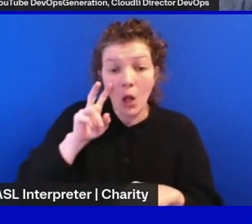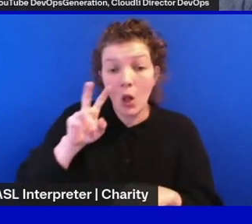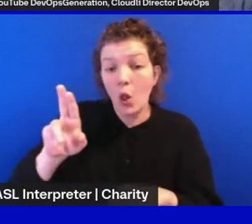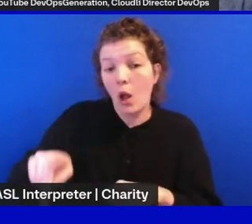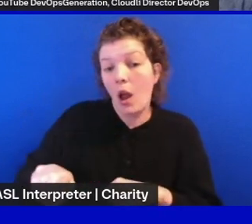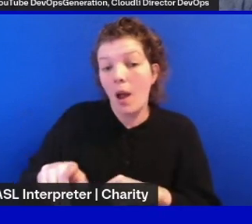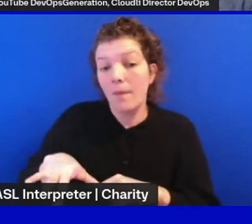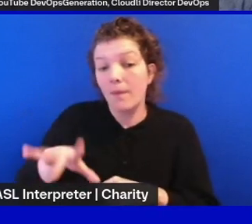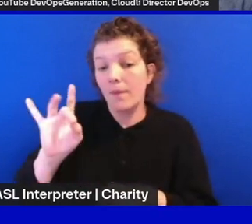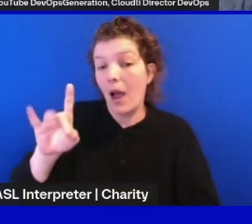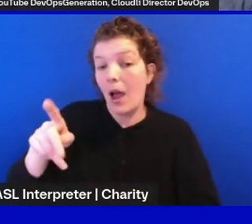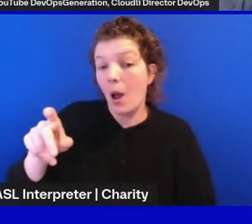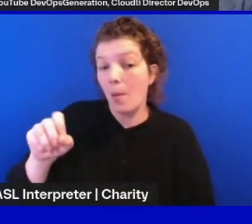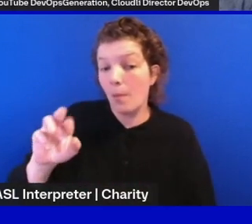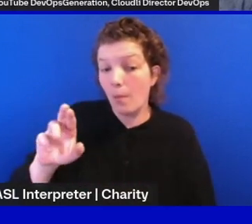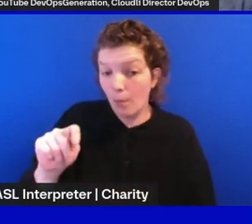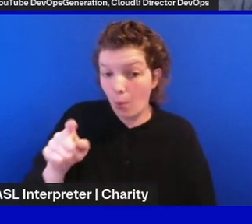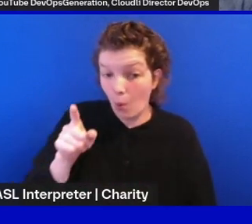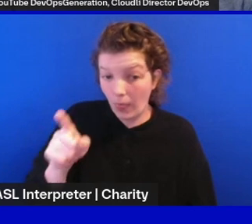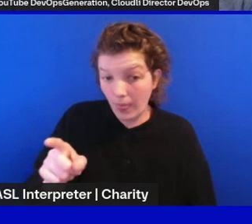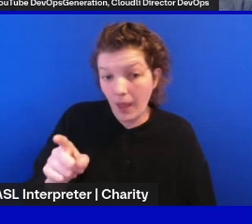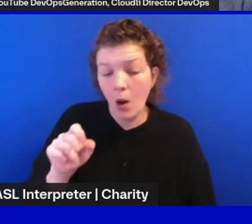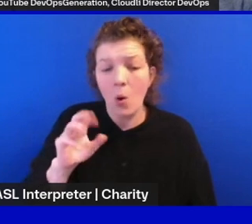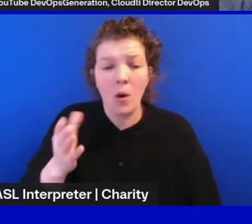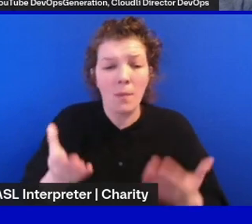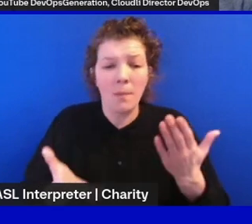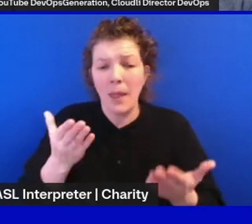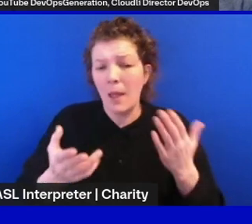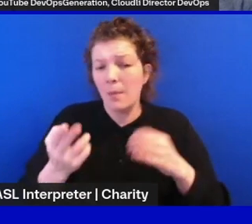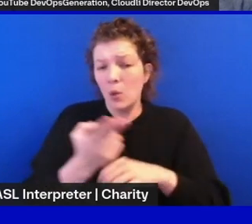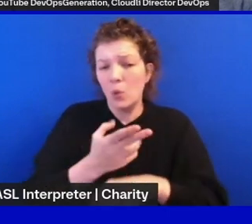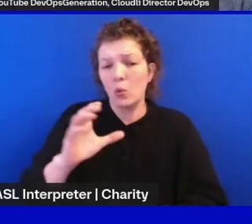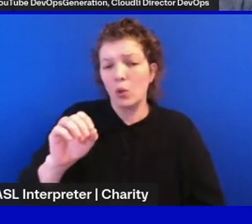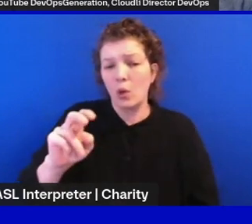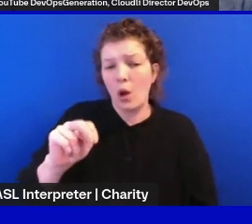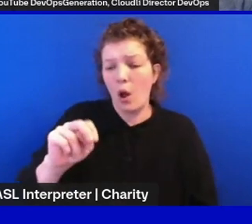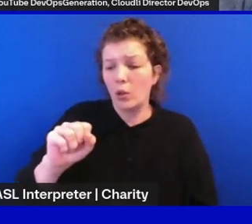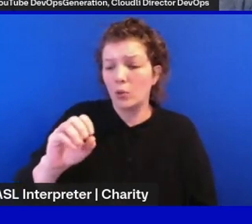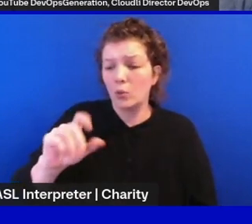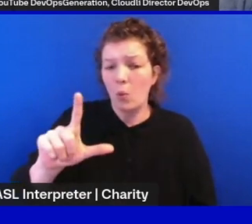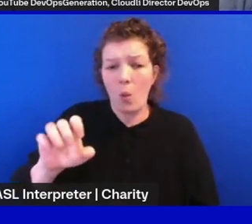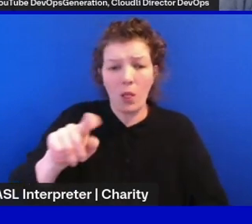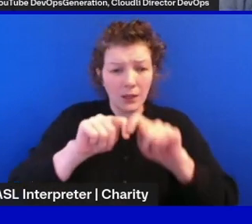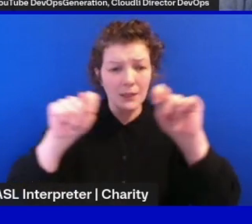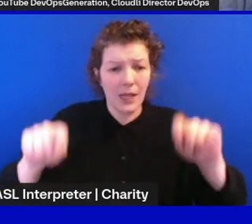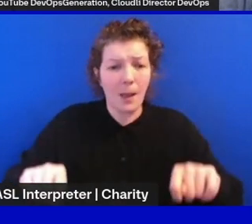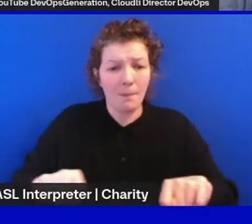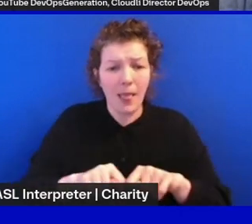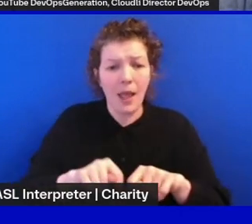be using a Consul template in order to configure their service.